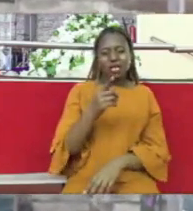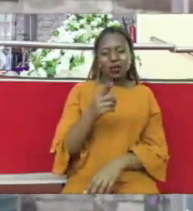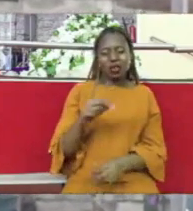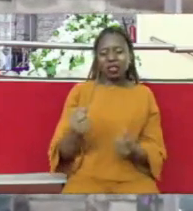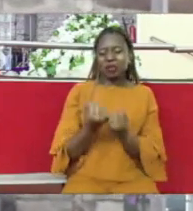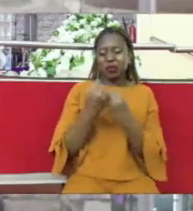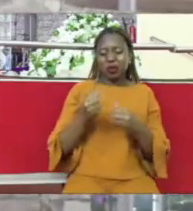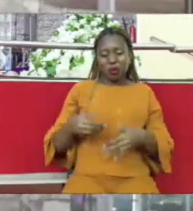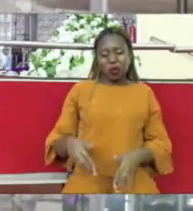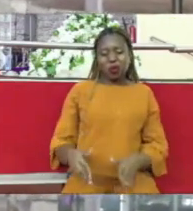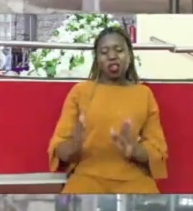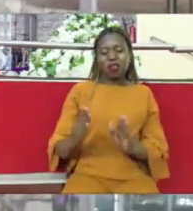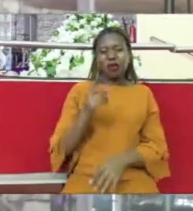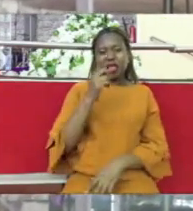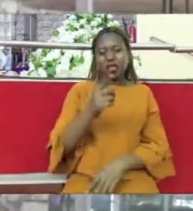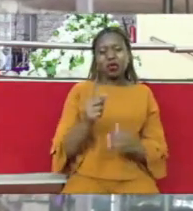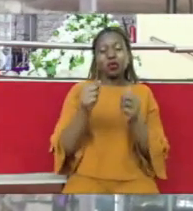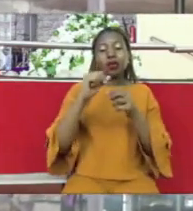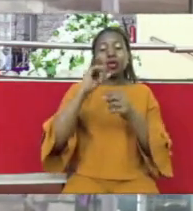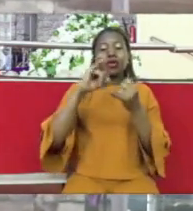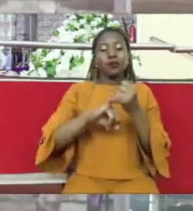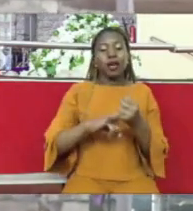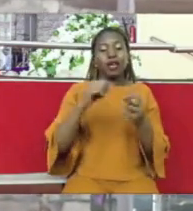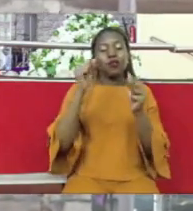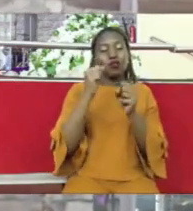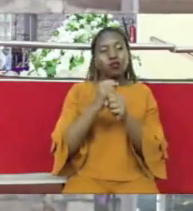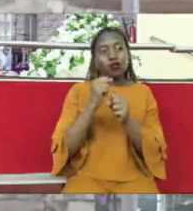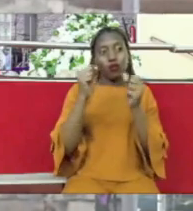for 10 years without a child.